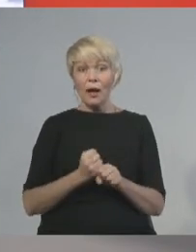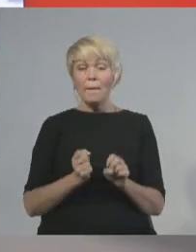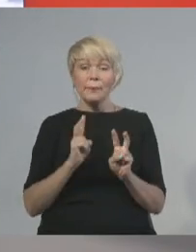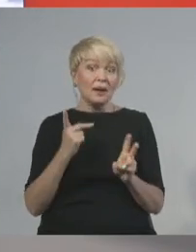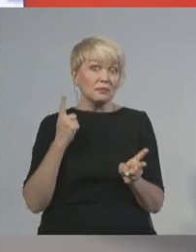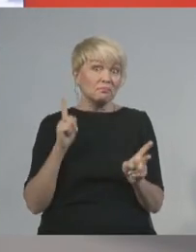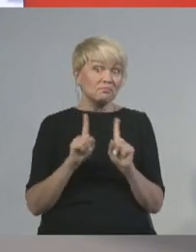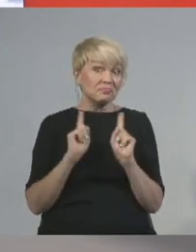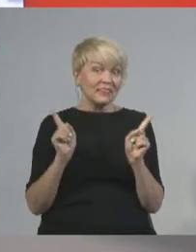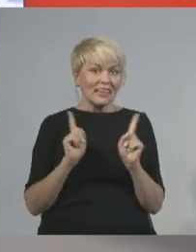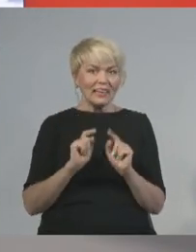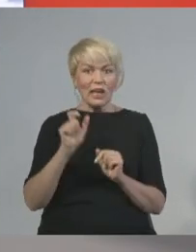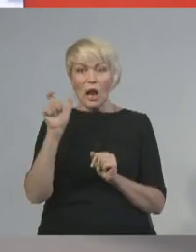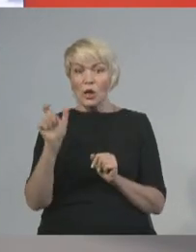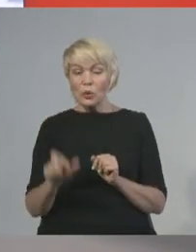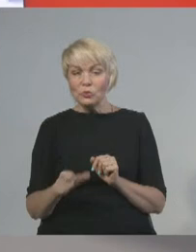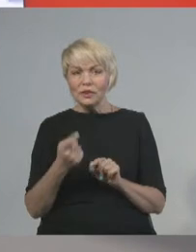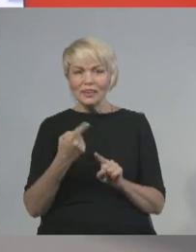our case